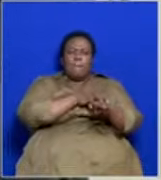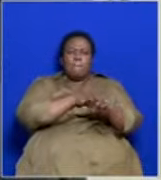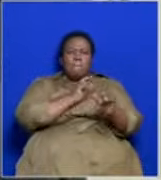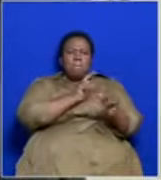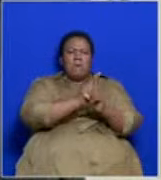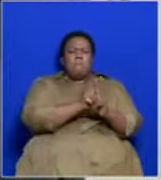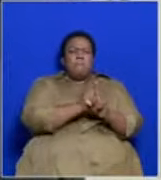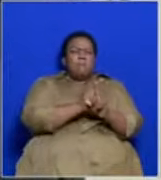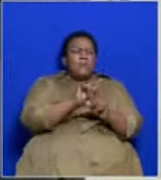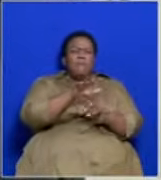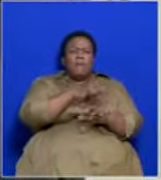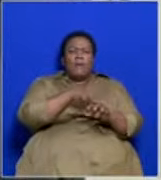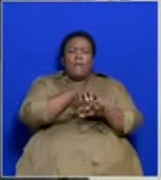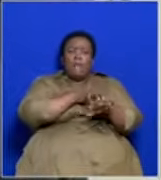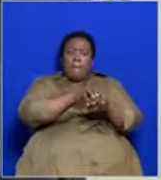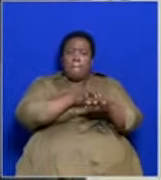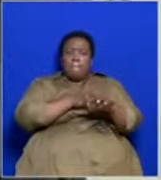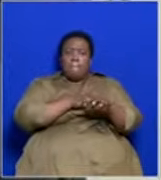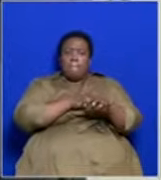Patfontaine.